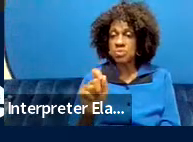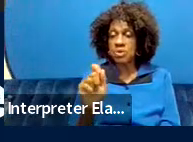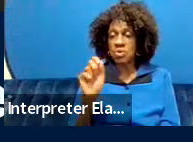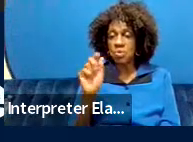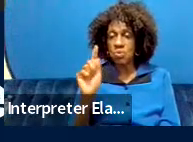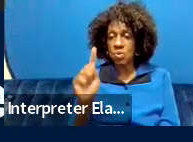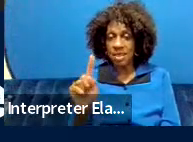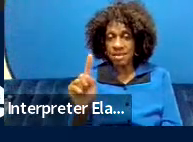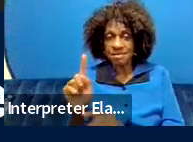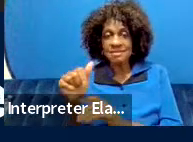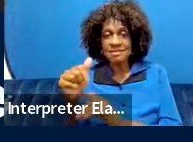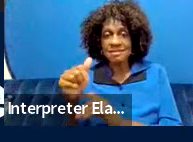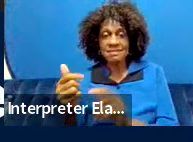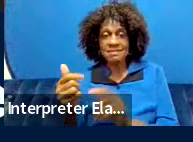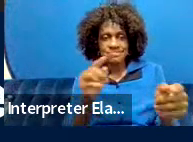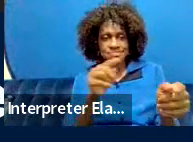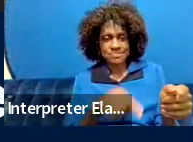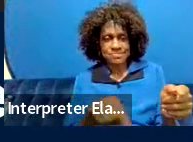407.2.3.2,